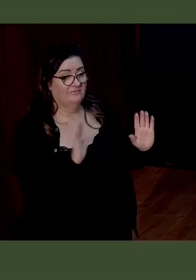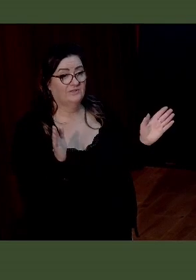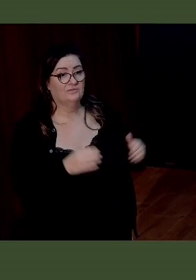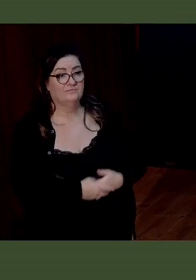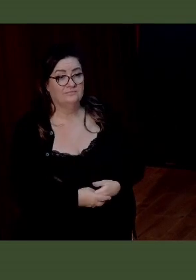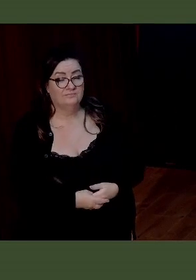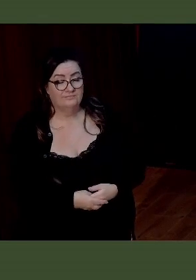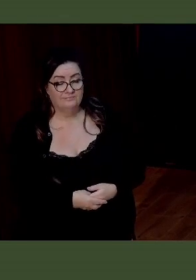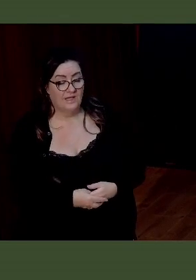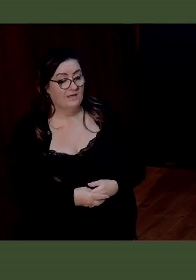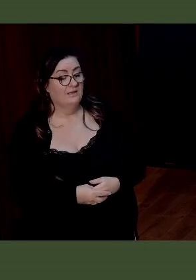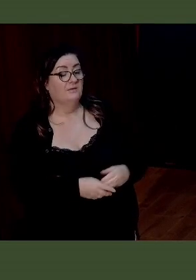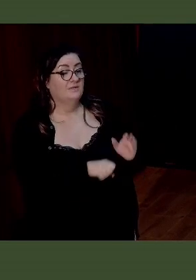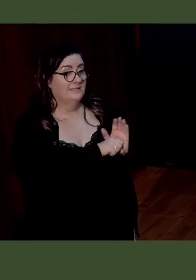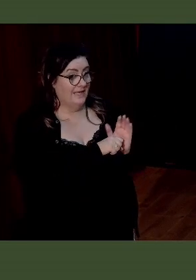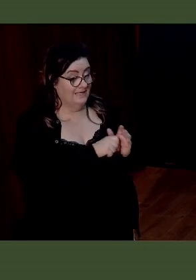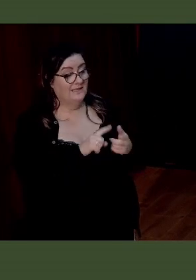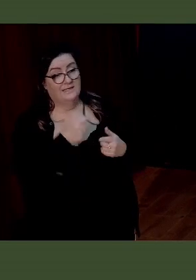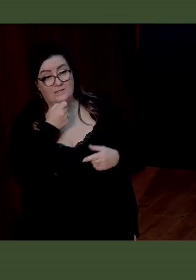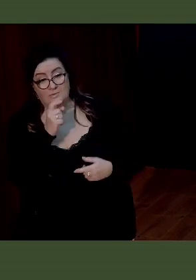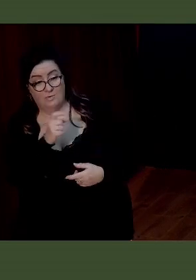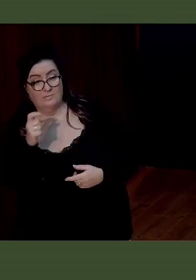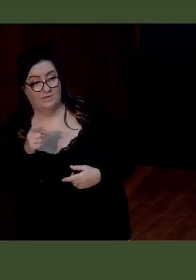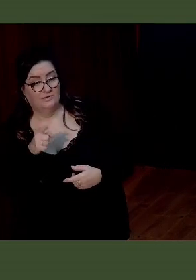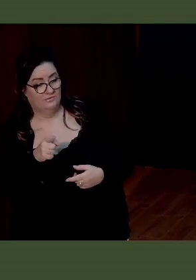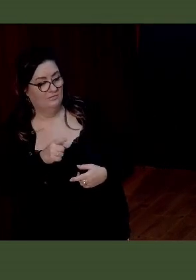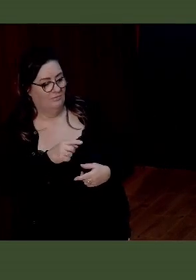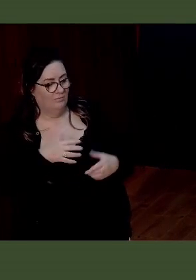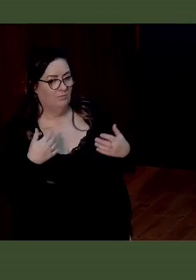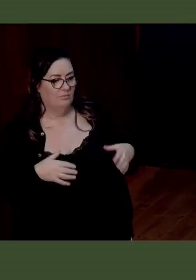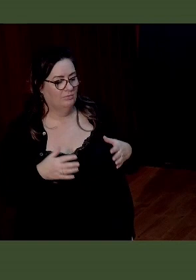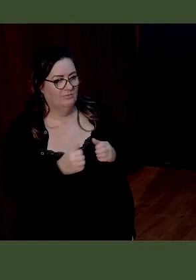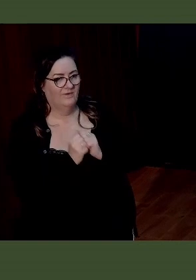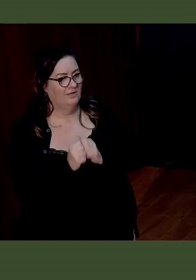Both the state and Dublin Corporation recognised the value of this,